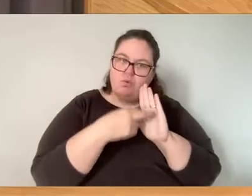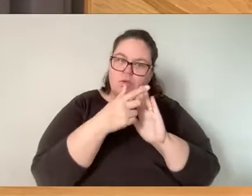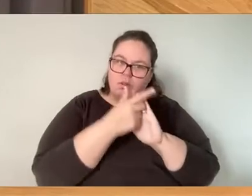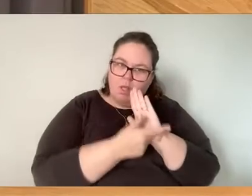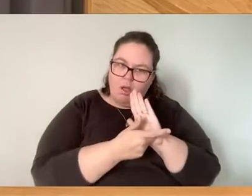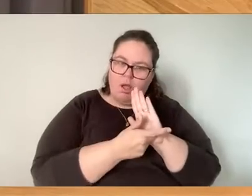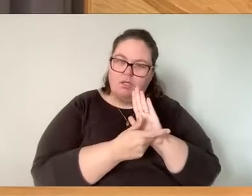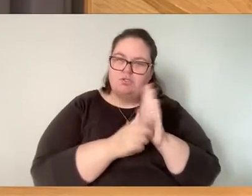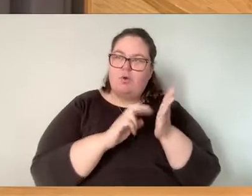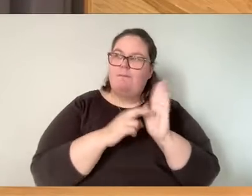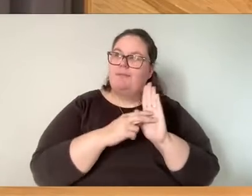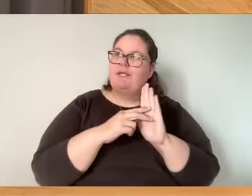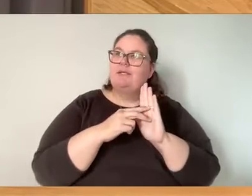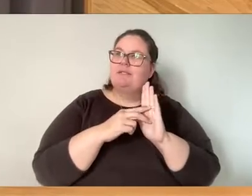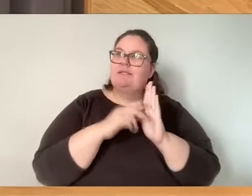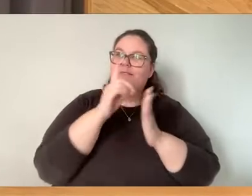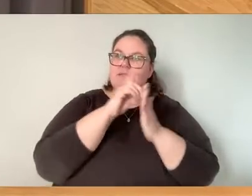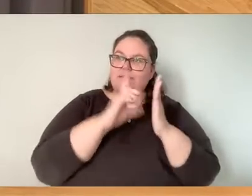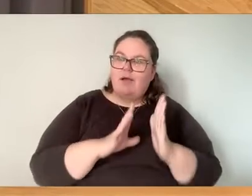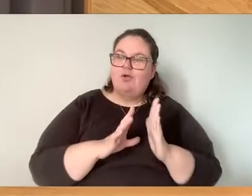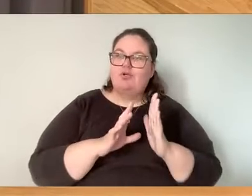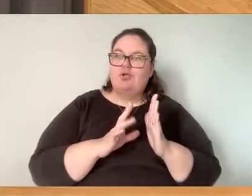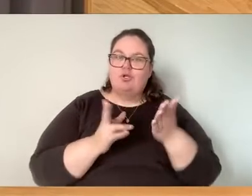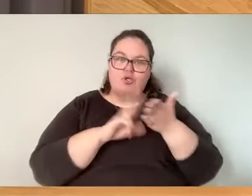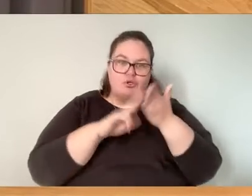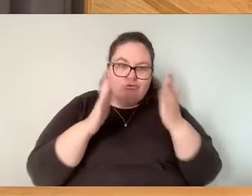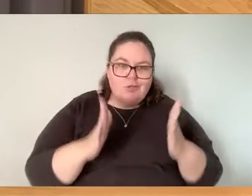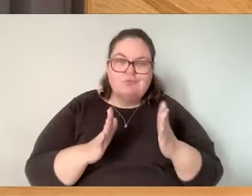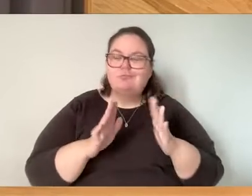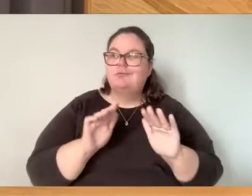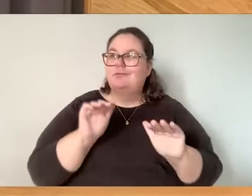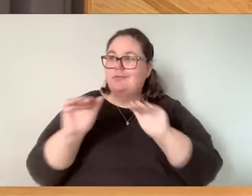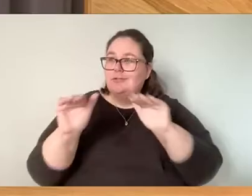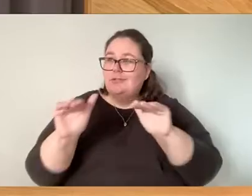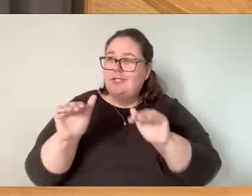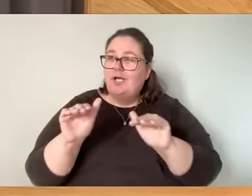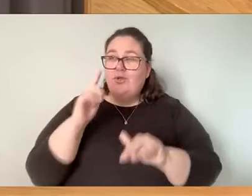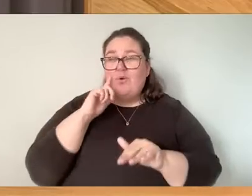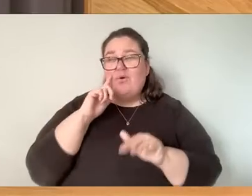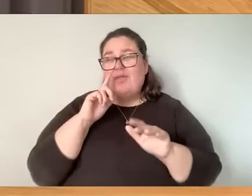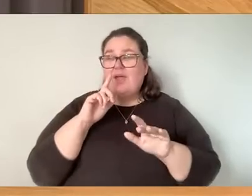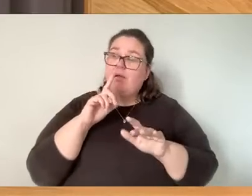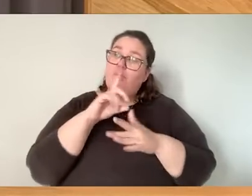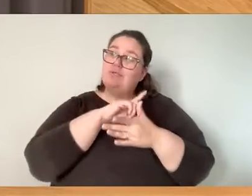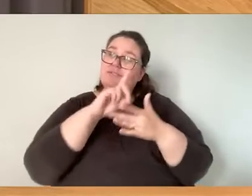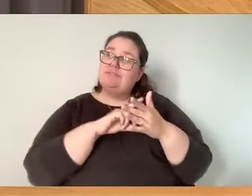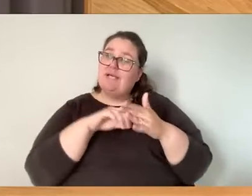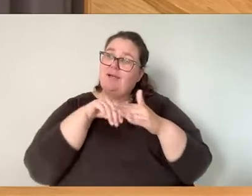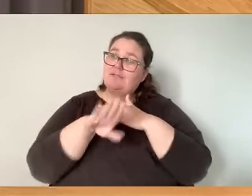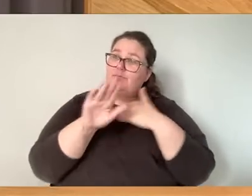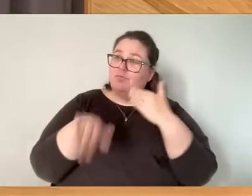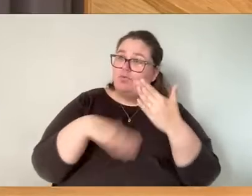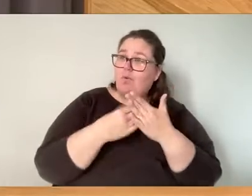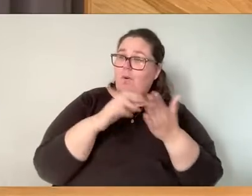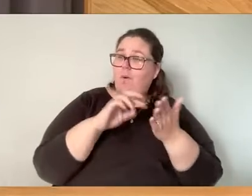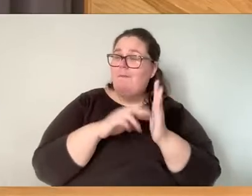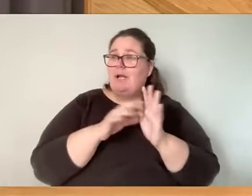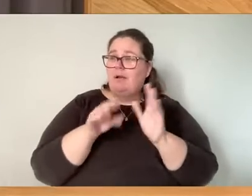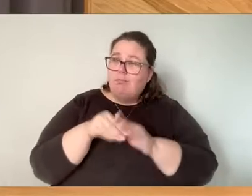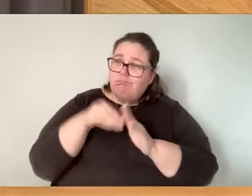et cetera, about how good universal design can cost the same, can be beautiful, and it's sustainable design for New